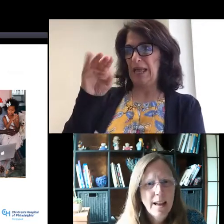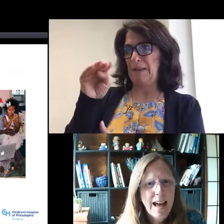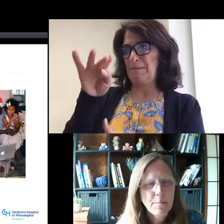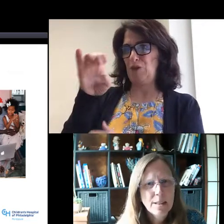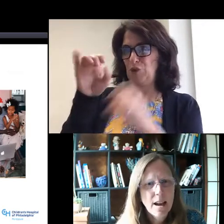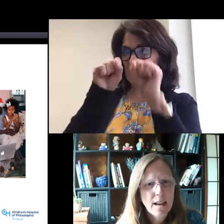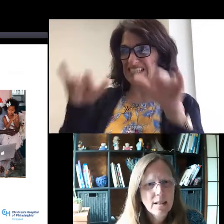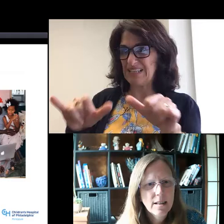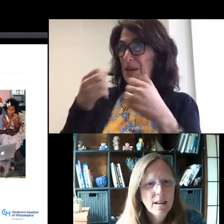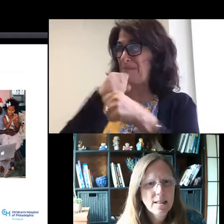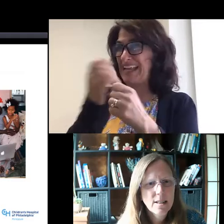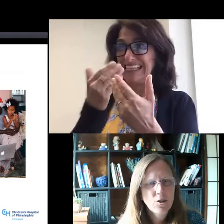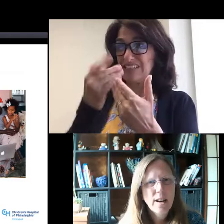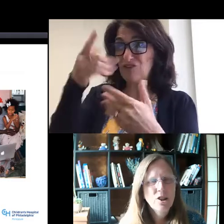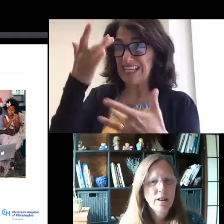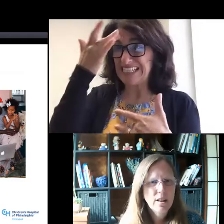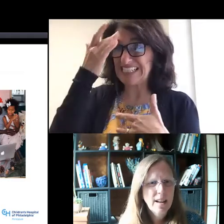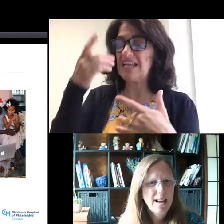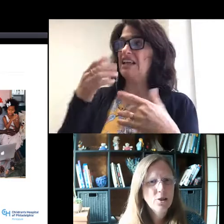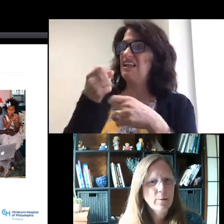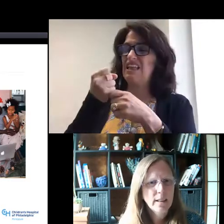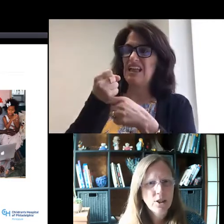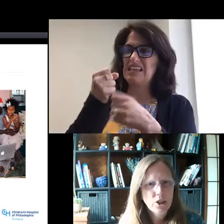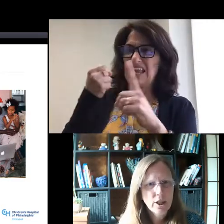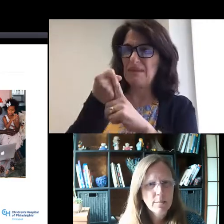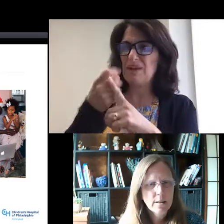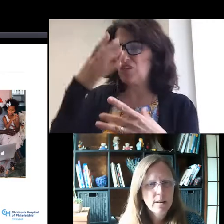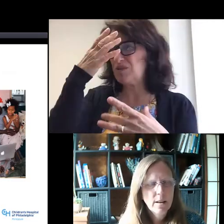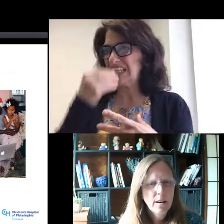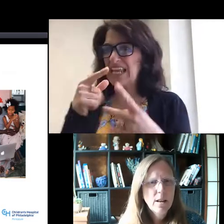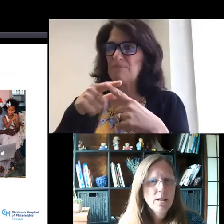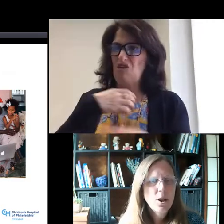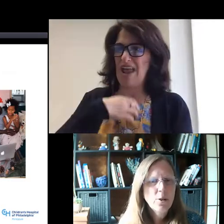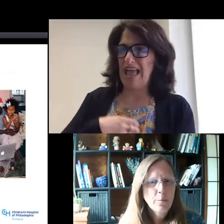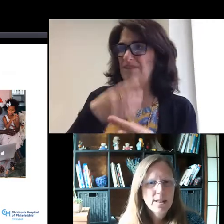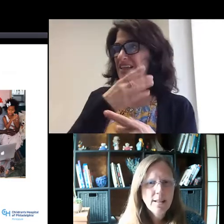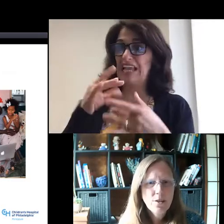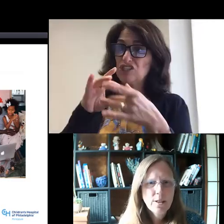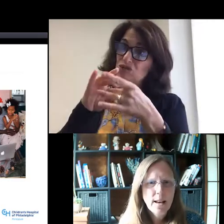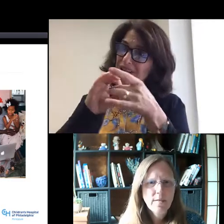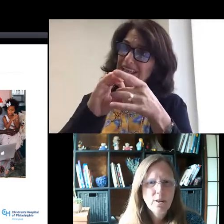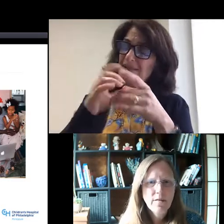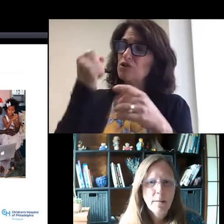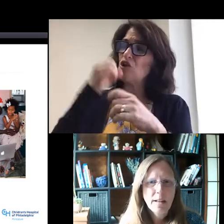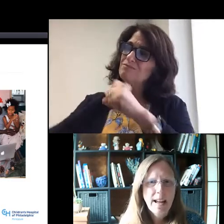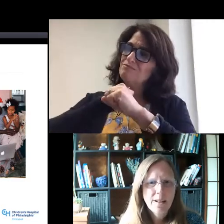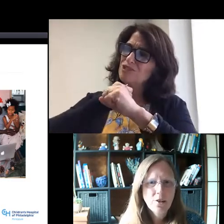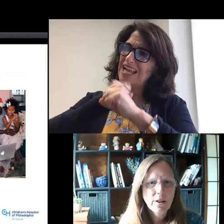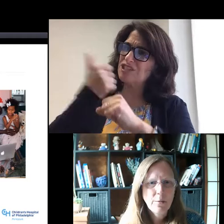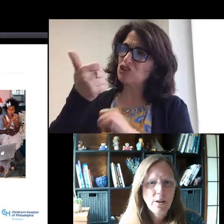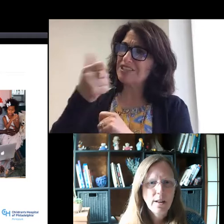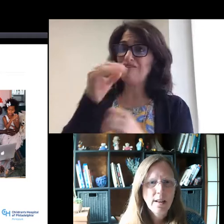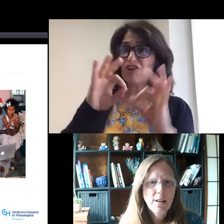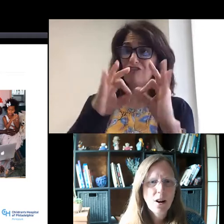sleep, appetite, concentration, and your relationships. So to protect yourself, your family, and